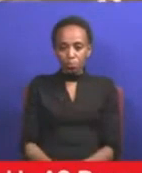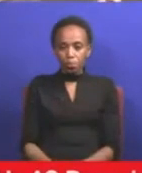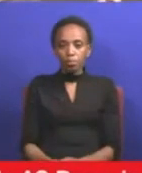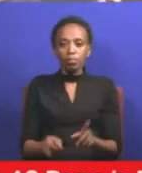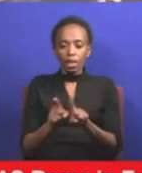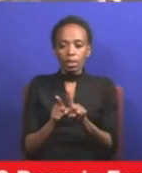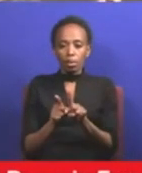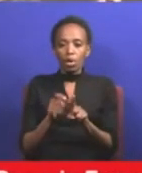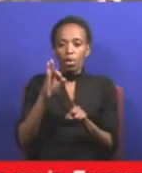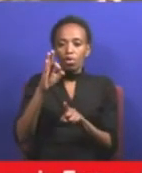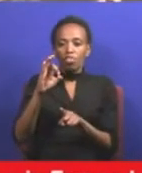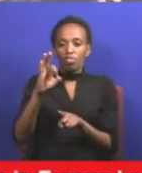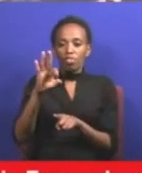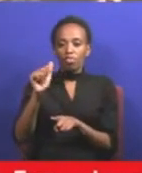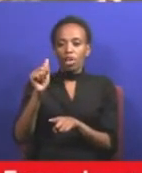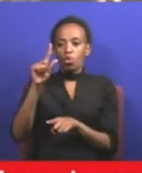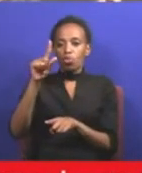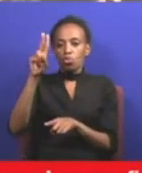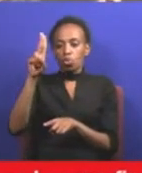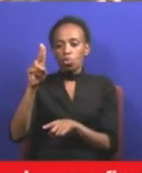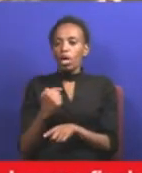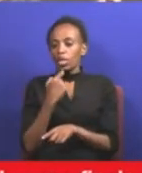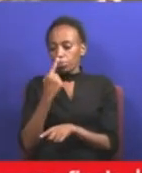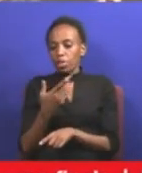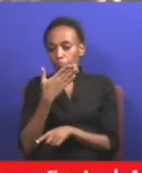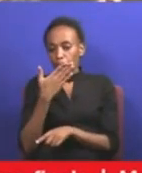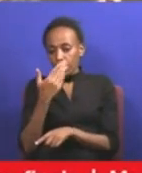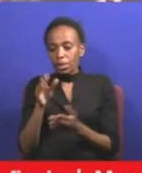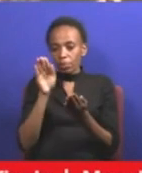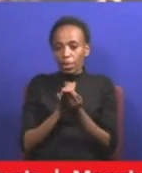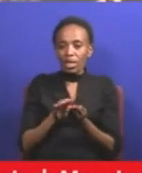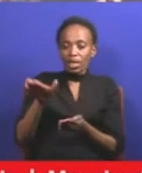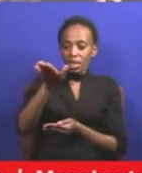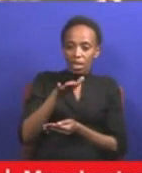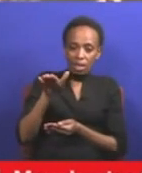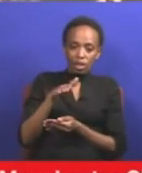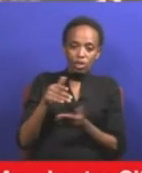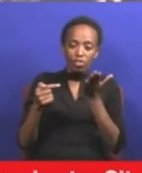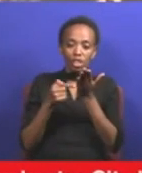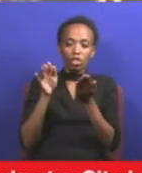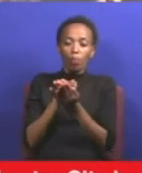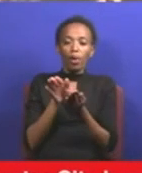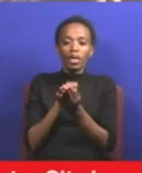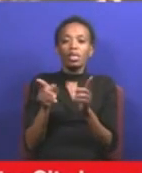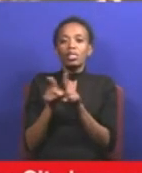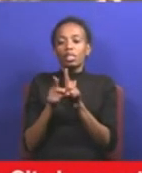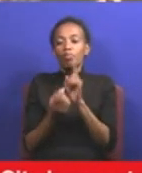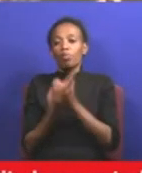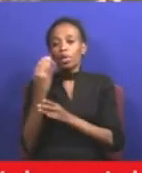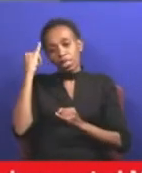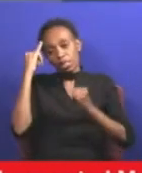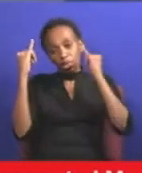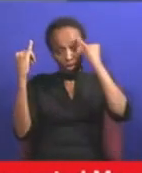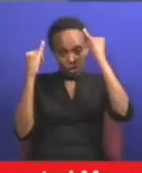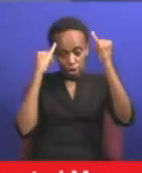And Faulu Bank has been named the best microfinance bank in areas of digital banking and product innovation